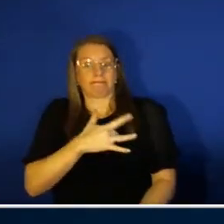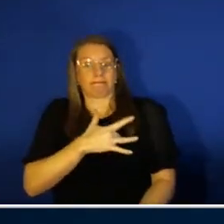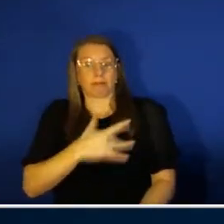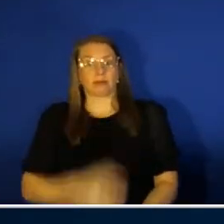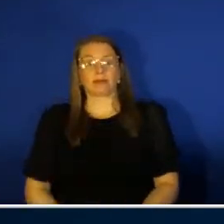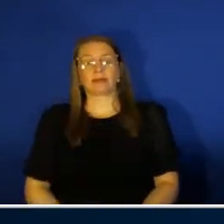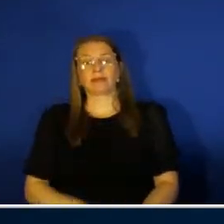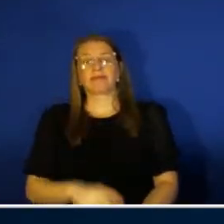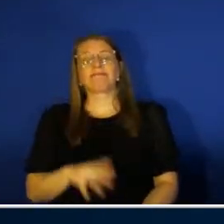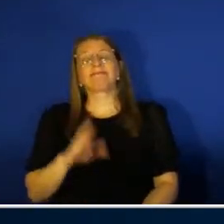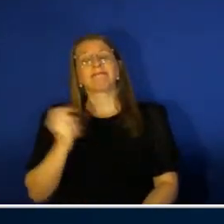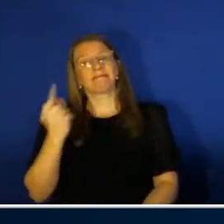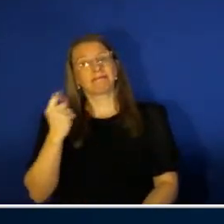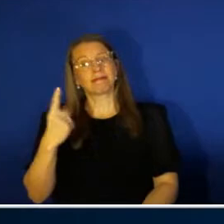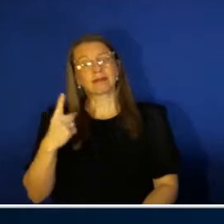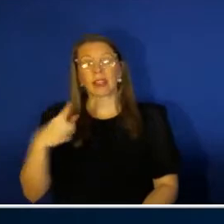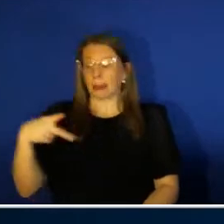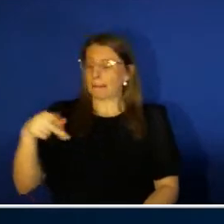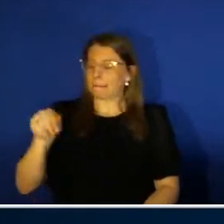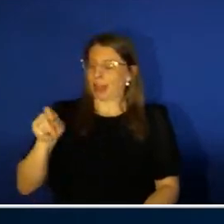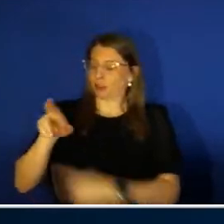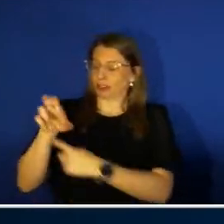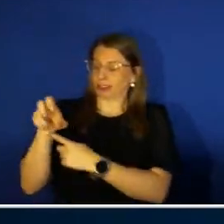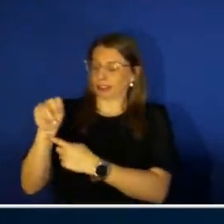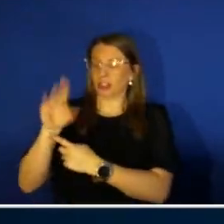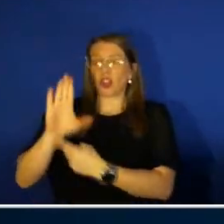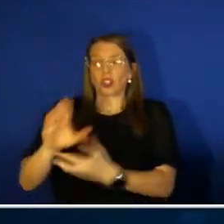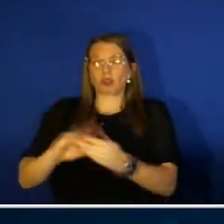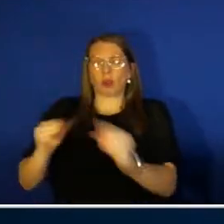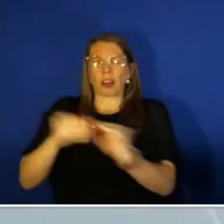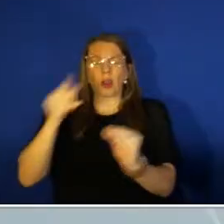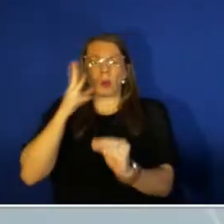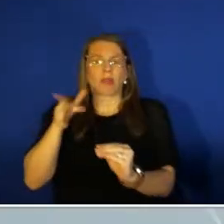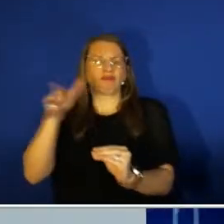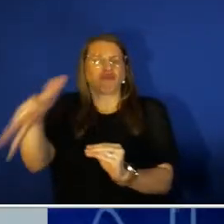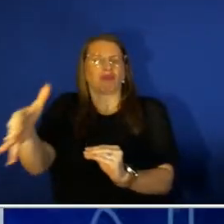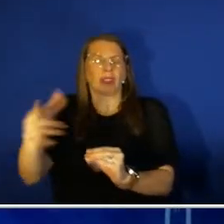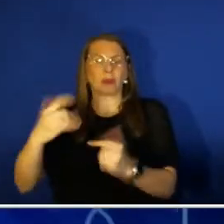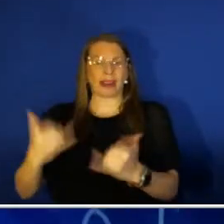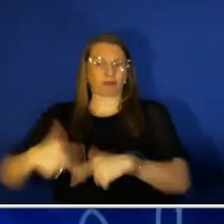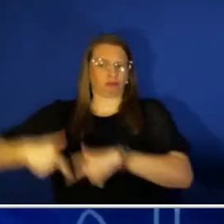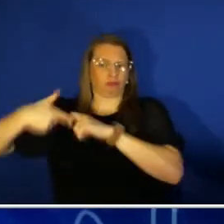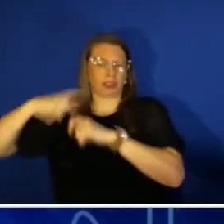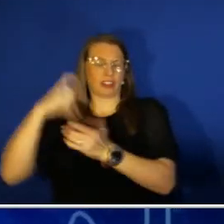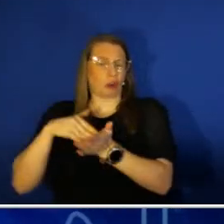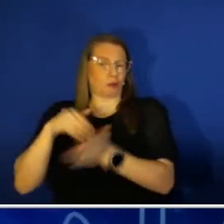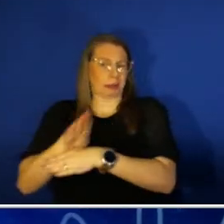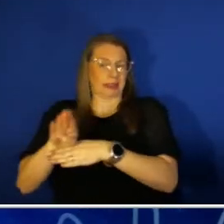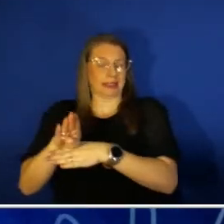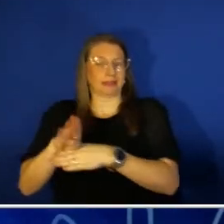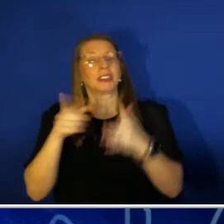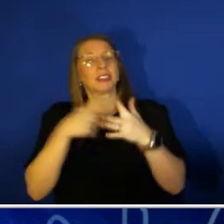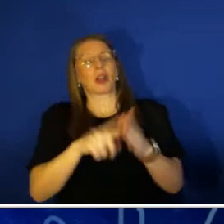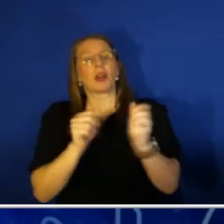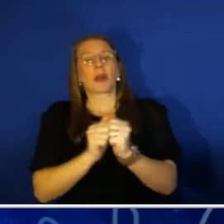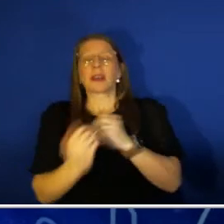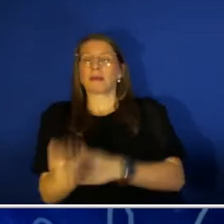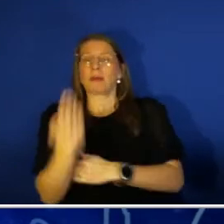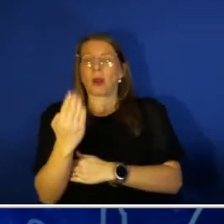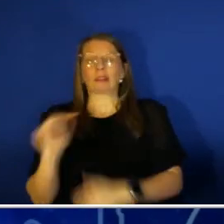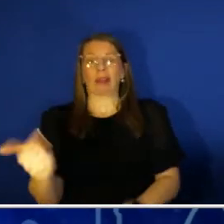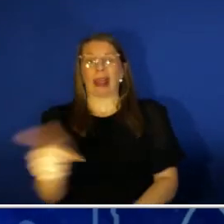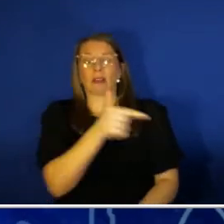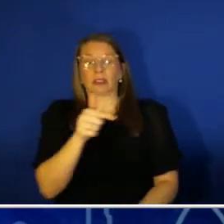morning, so we will share her story sometime in the near future. But let's start this morning with our morning rounds. And we have an